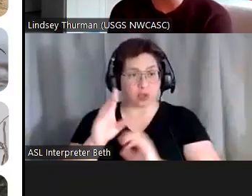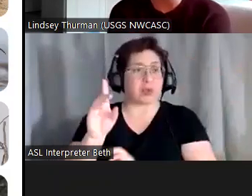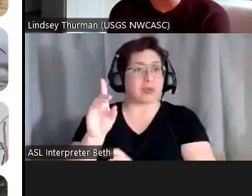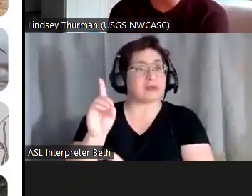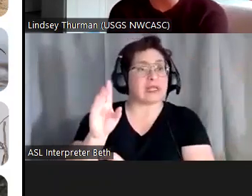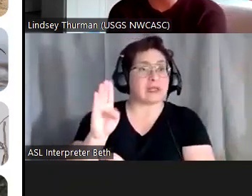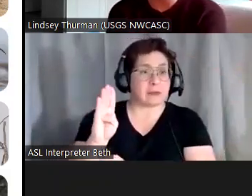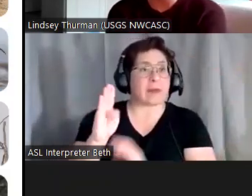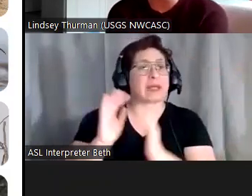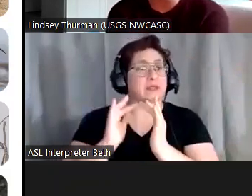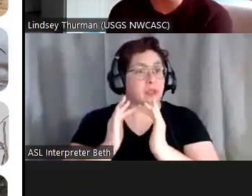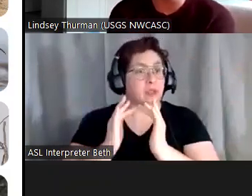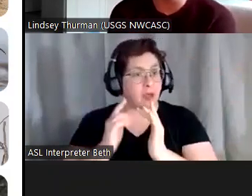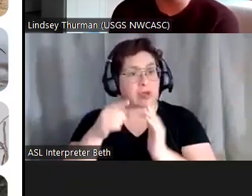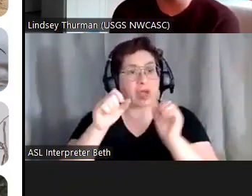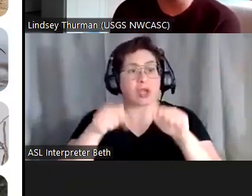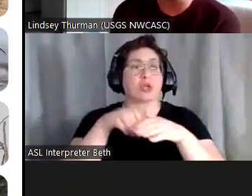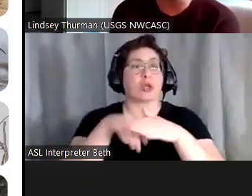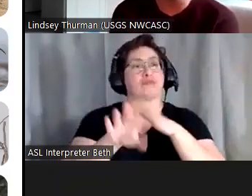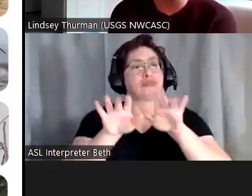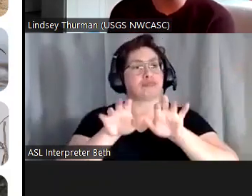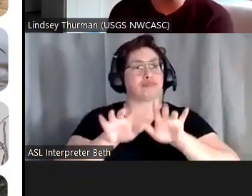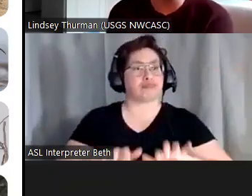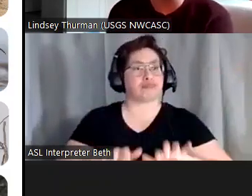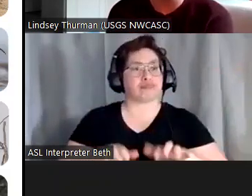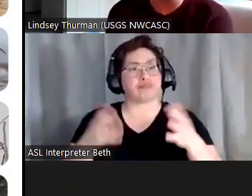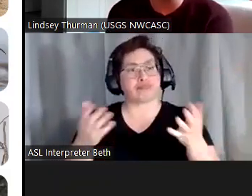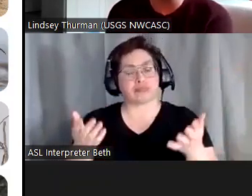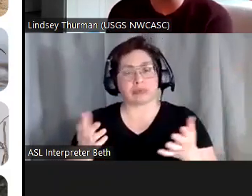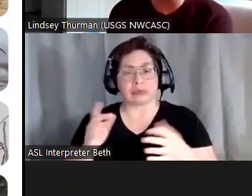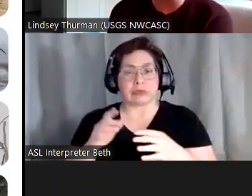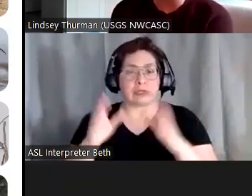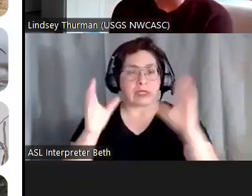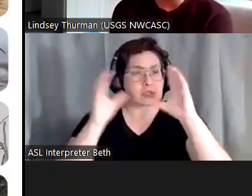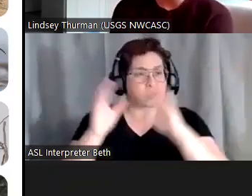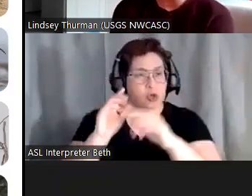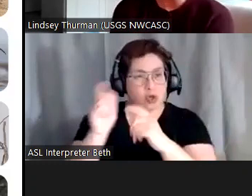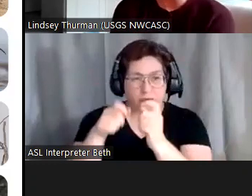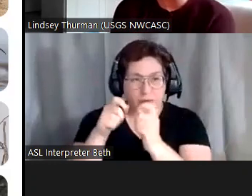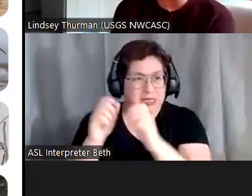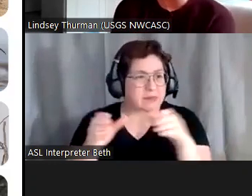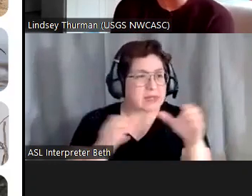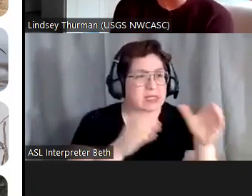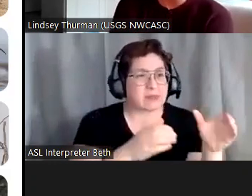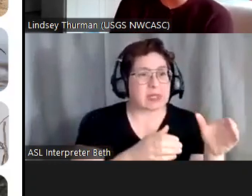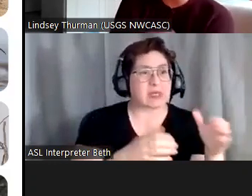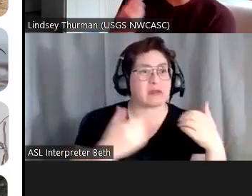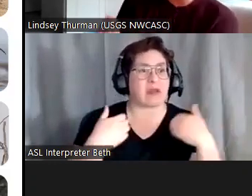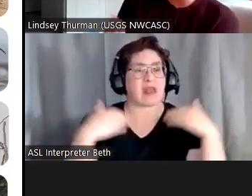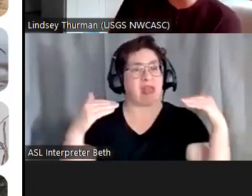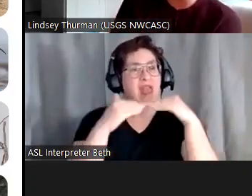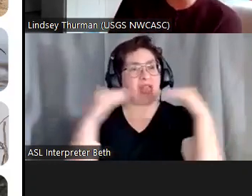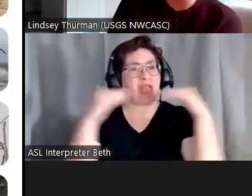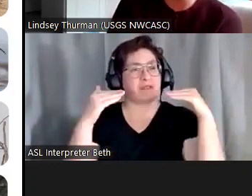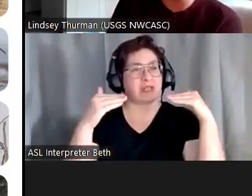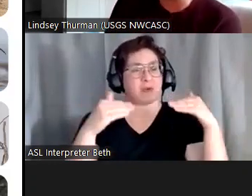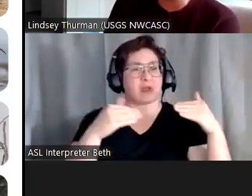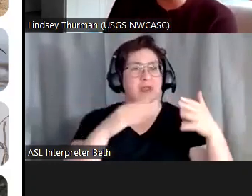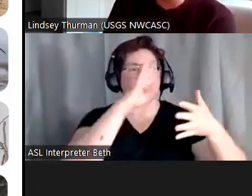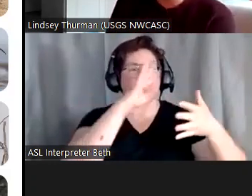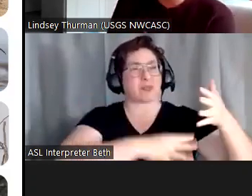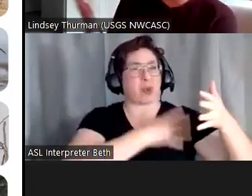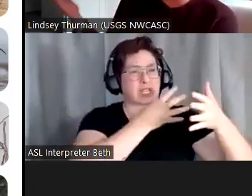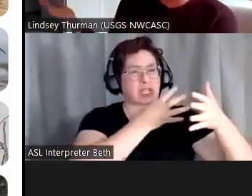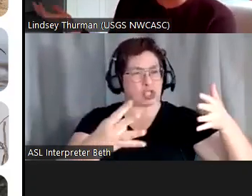that you can go in and search by taxa or for specific species and have the equivalent of like a spreadsheet where